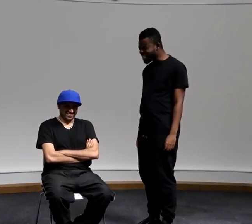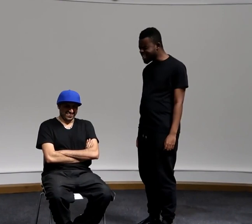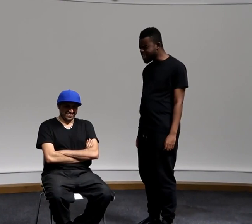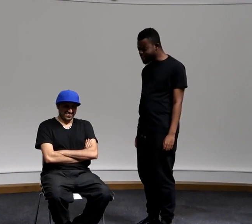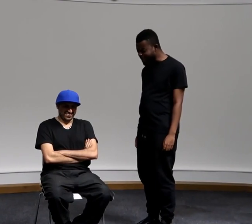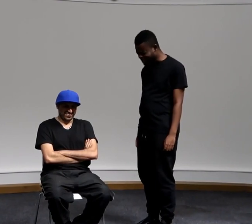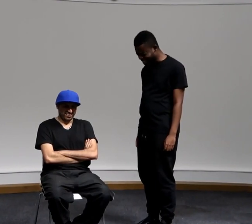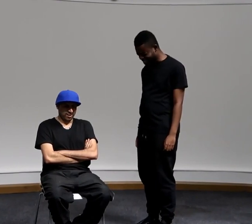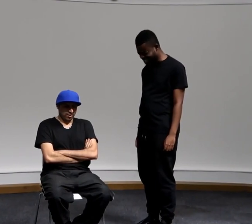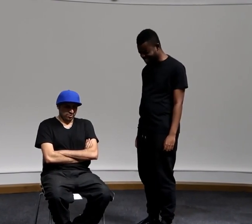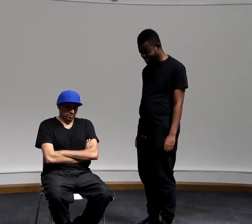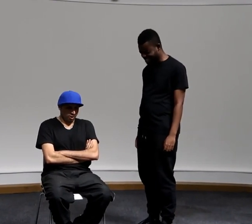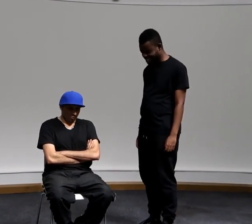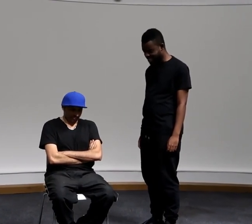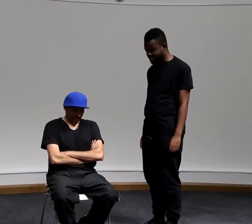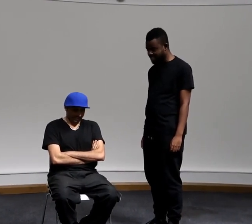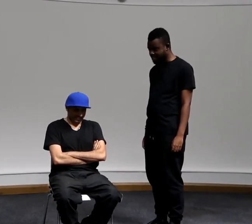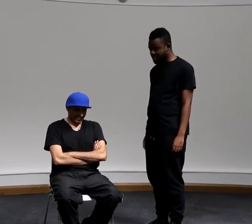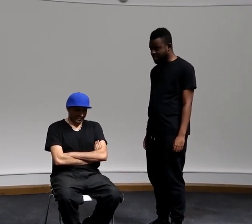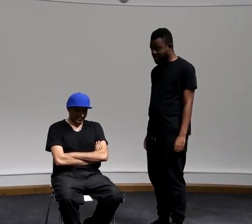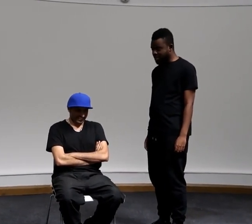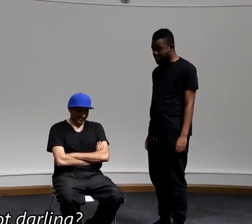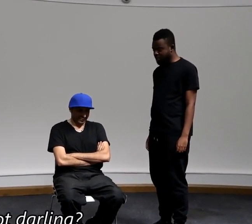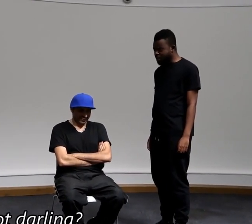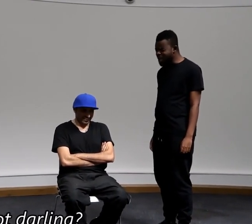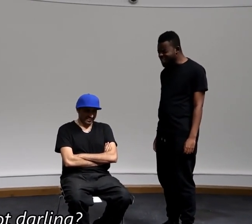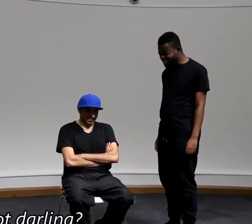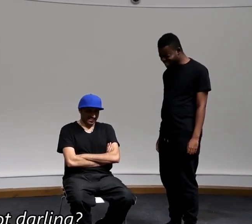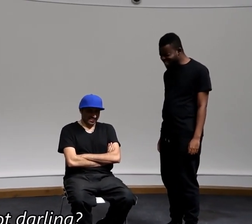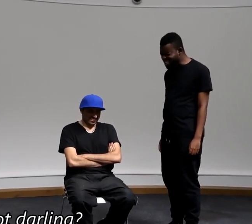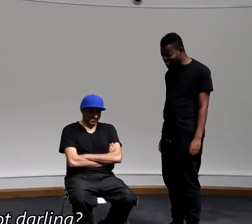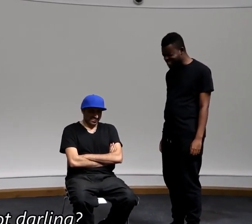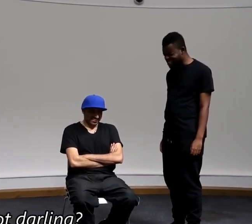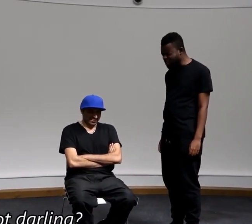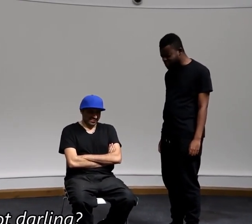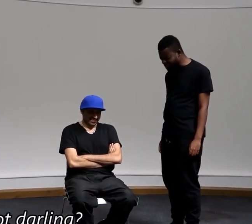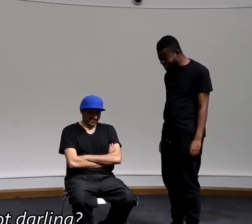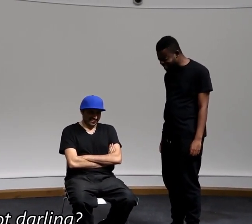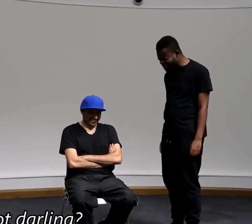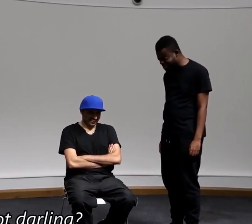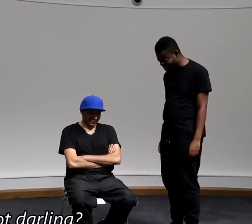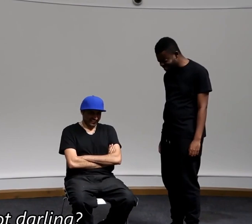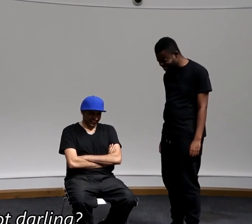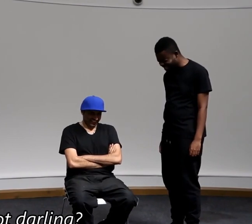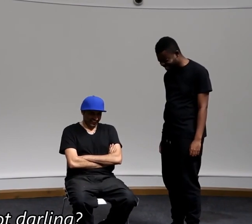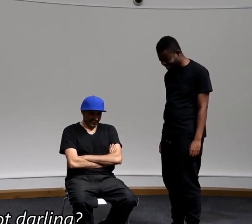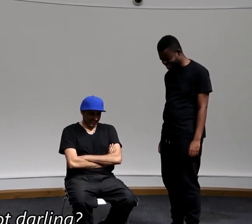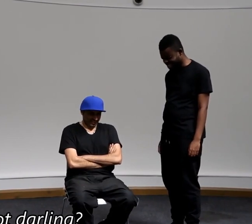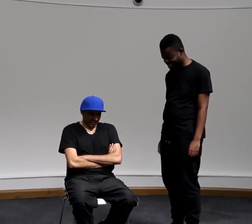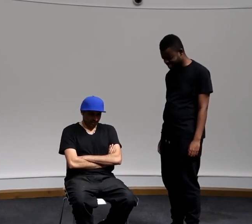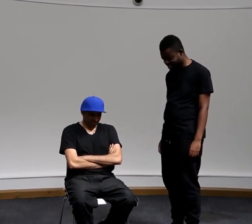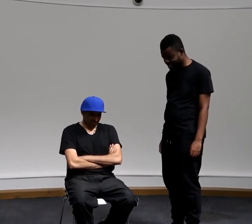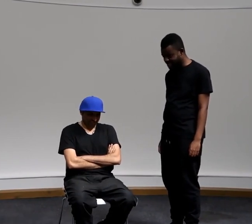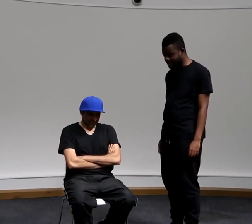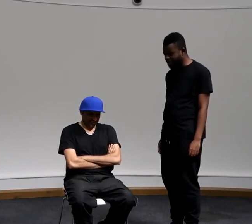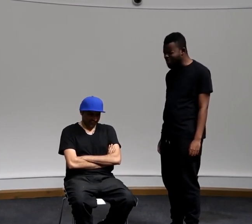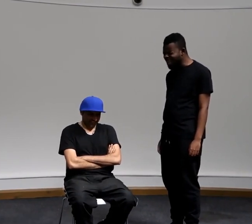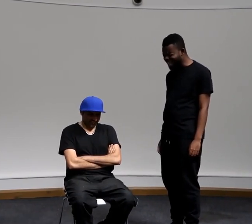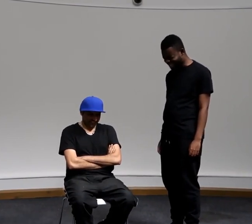Why tell him you breakfast? No. Why not tell him? Don't you want to go to school?